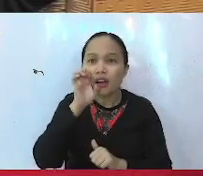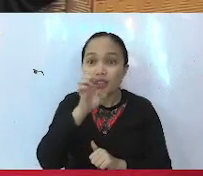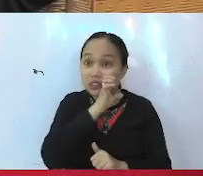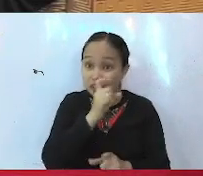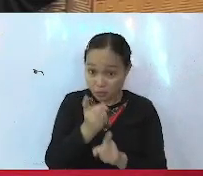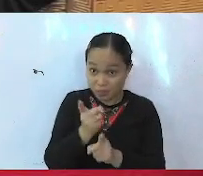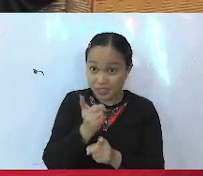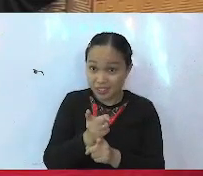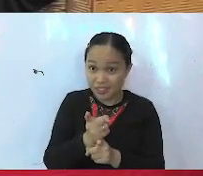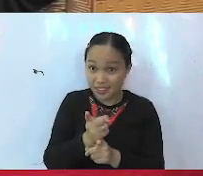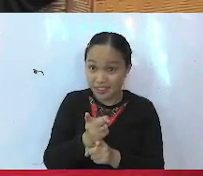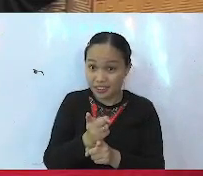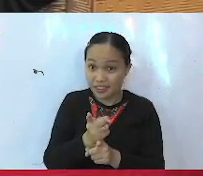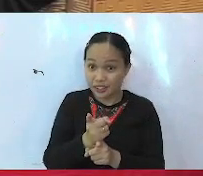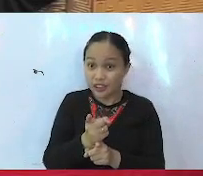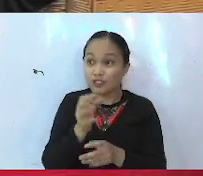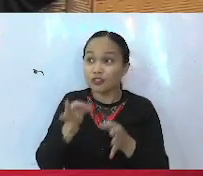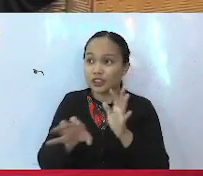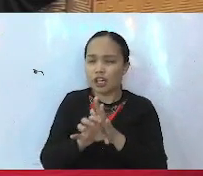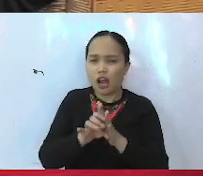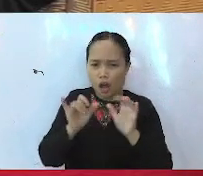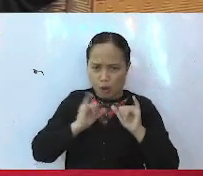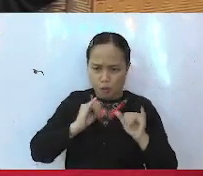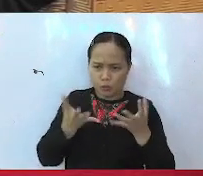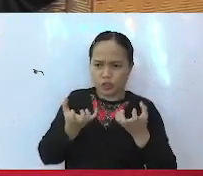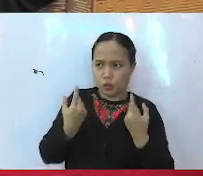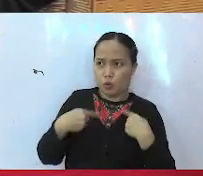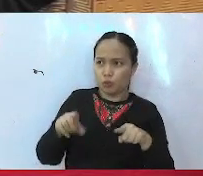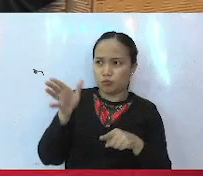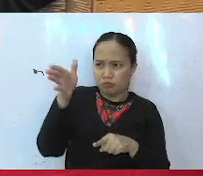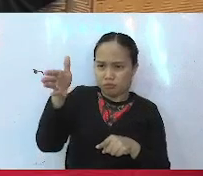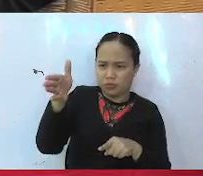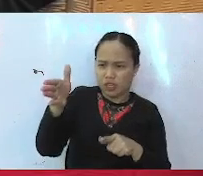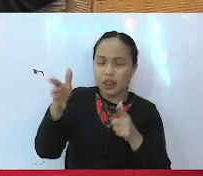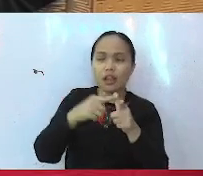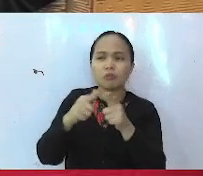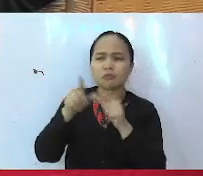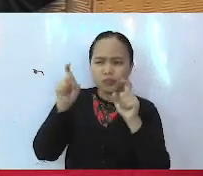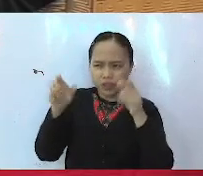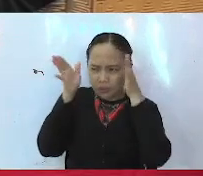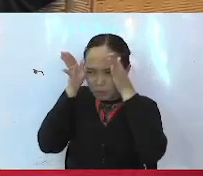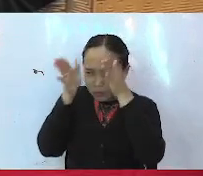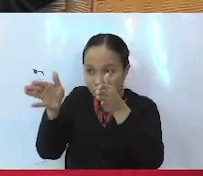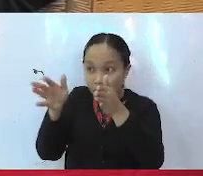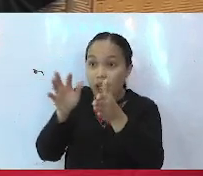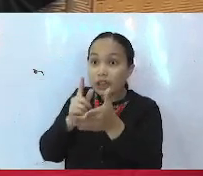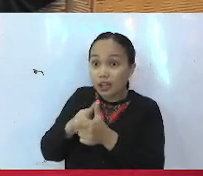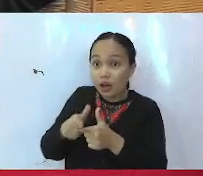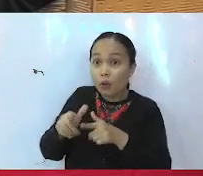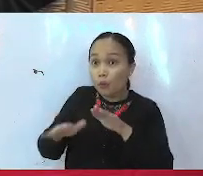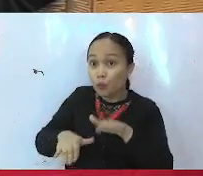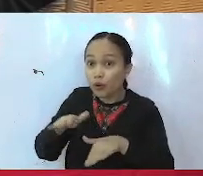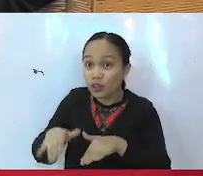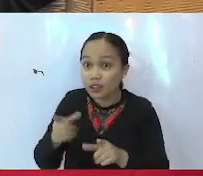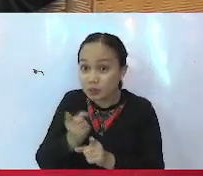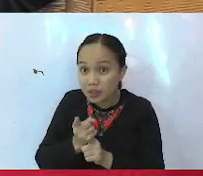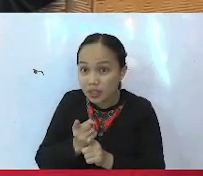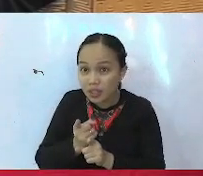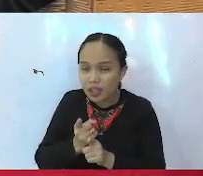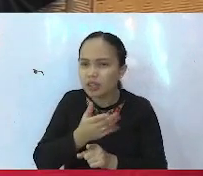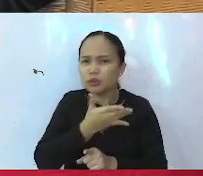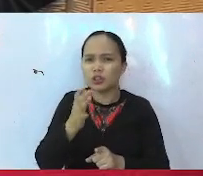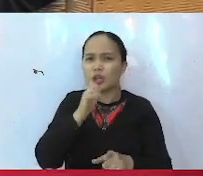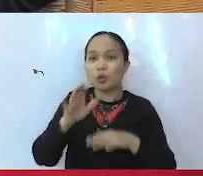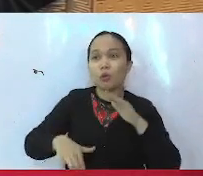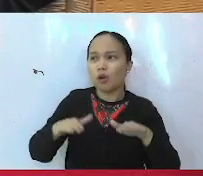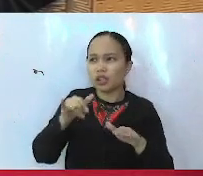know, if I wanted to go over there, that's where I have to look in order to walk over there. Yes, sir. You know, you don't walk